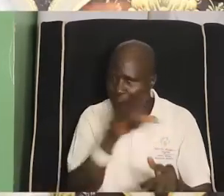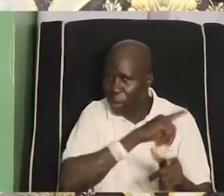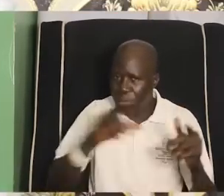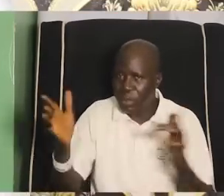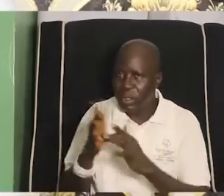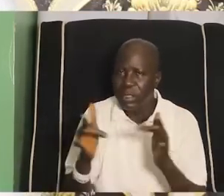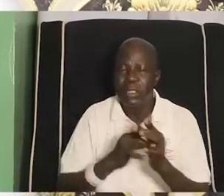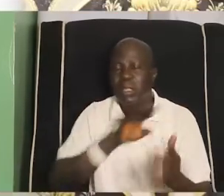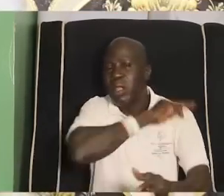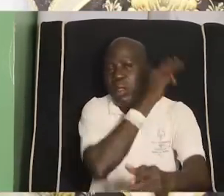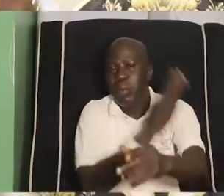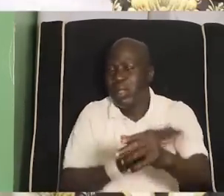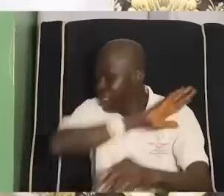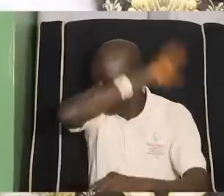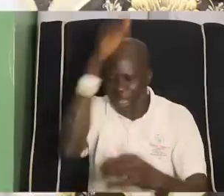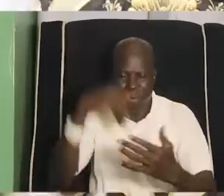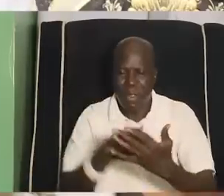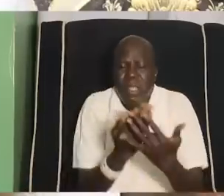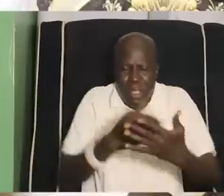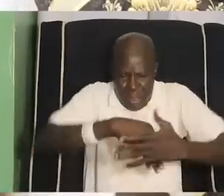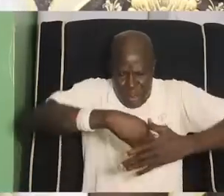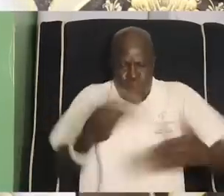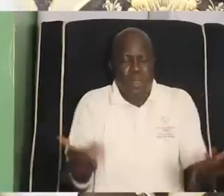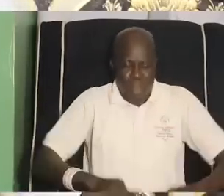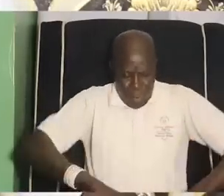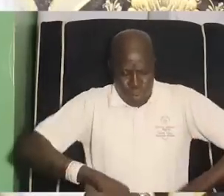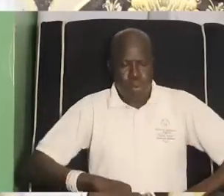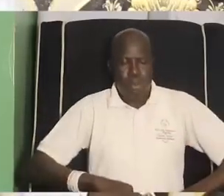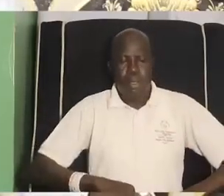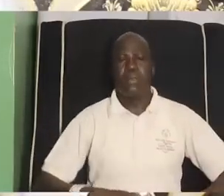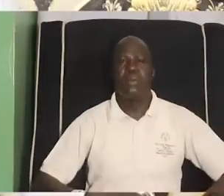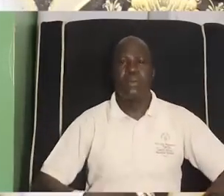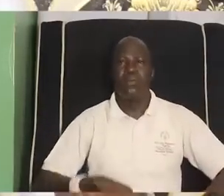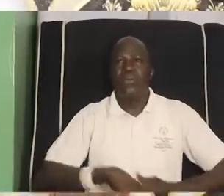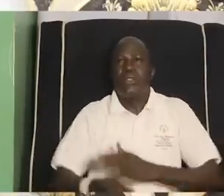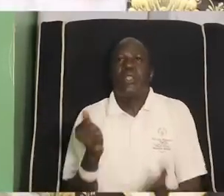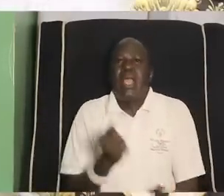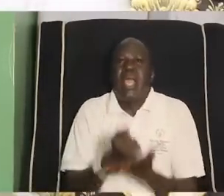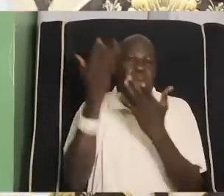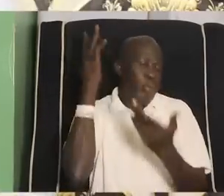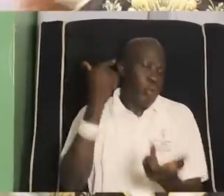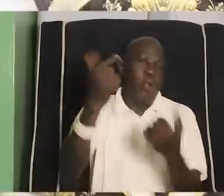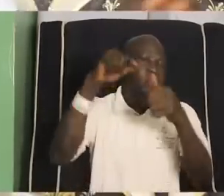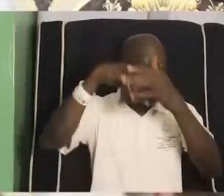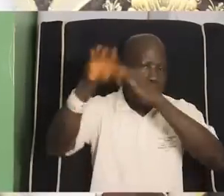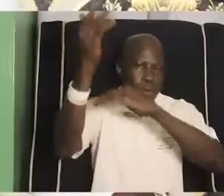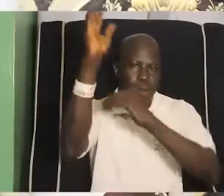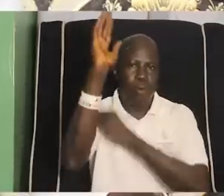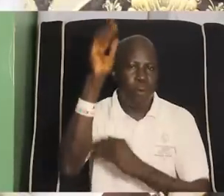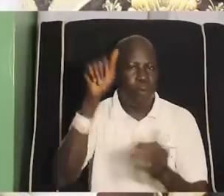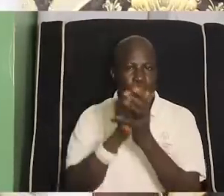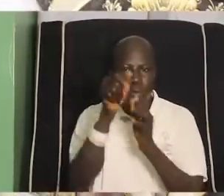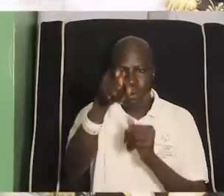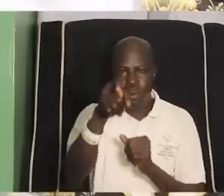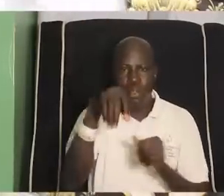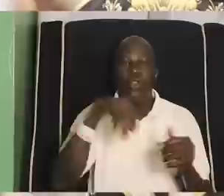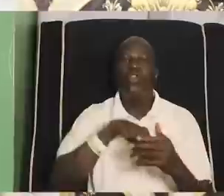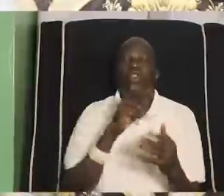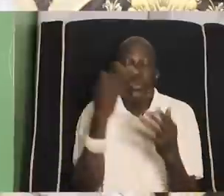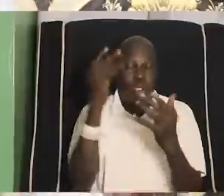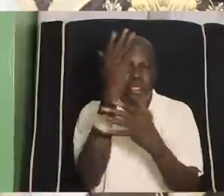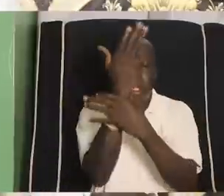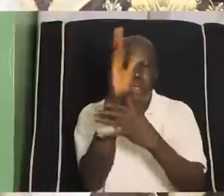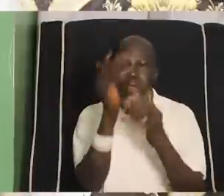call Jesus. In the mighty oh, the bar will not giddy. Oh, no. In a long one, I did the phone. Oh, no. Wa ri owo